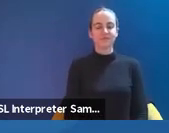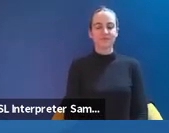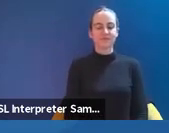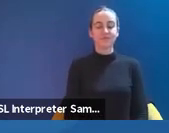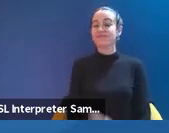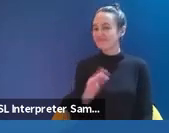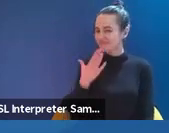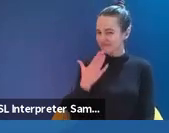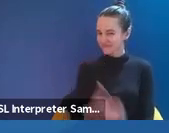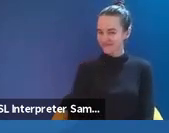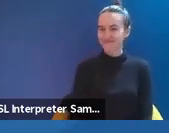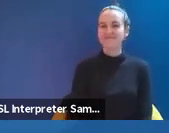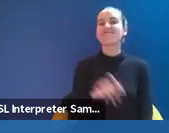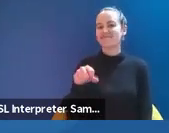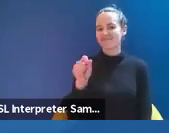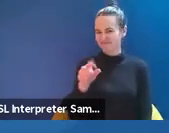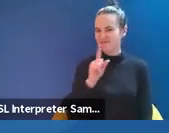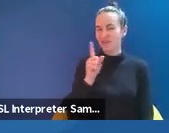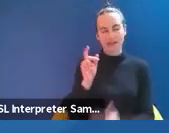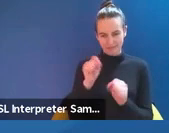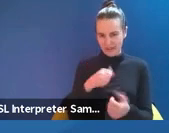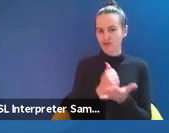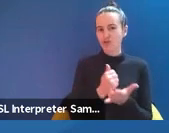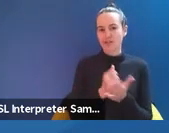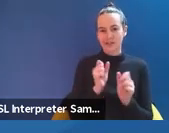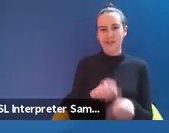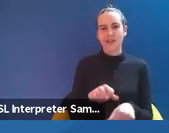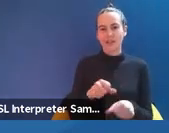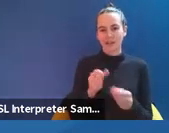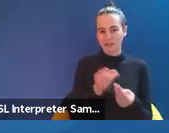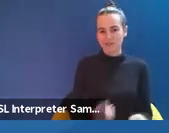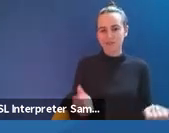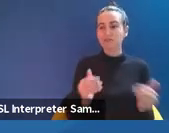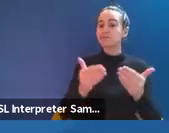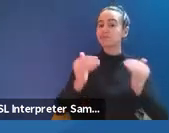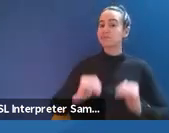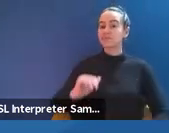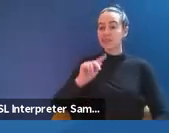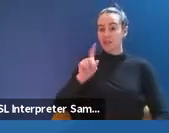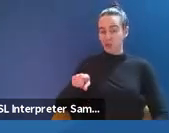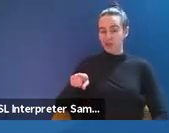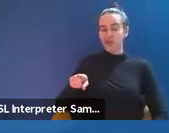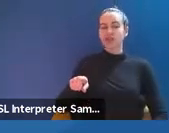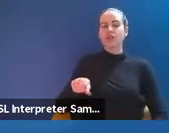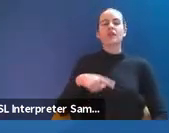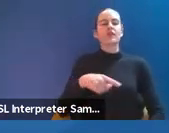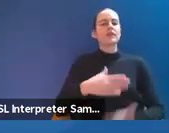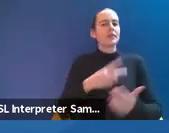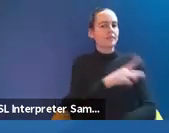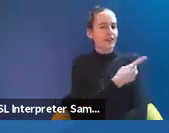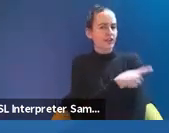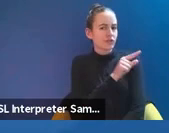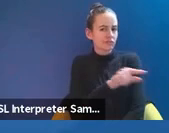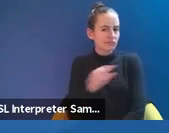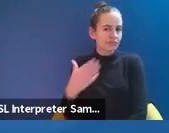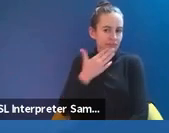Thank you, Dr. Gaffney. Yes, it's very treatable. The next question, I have come across patients with diabetes where